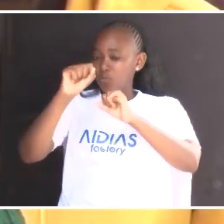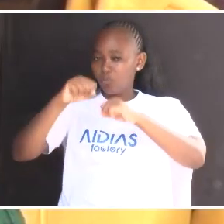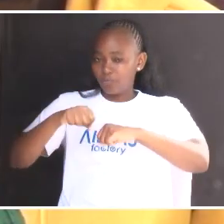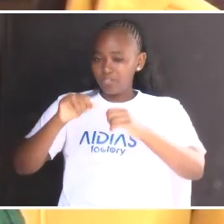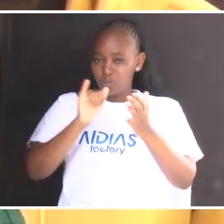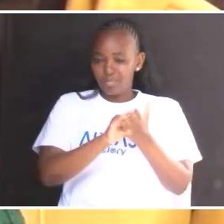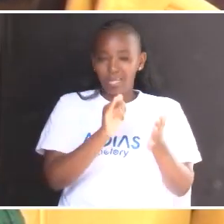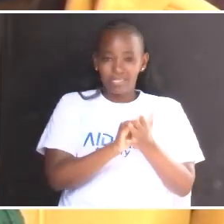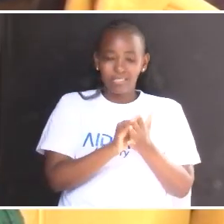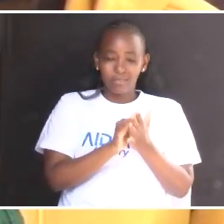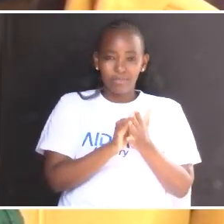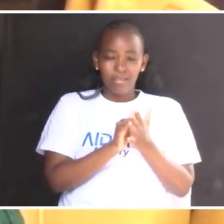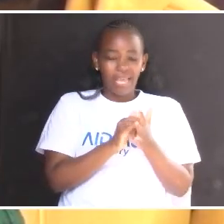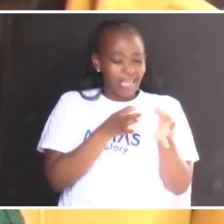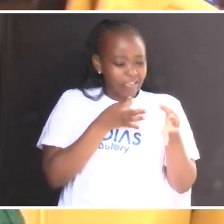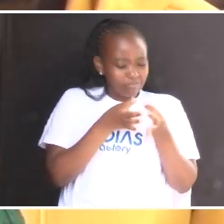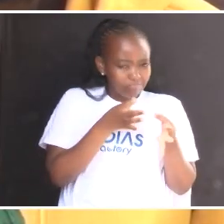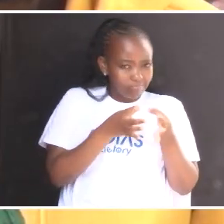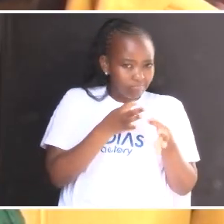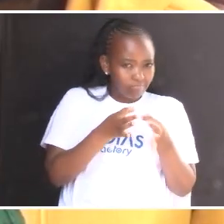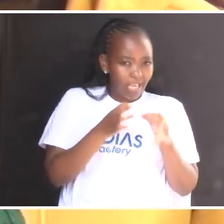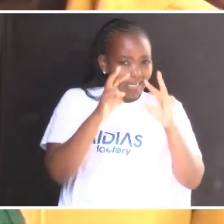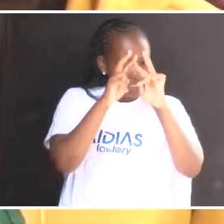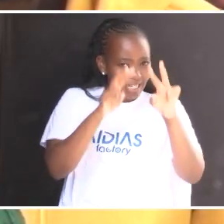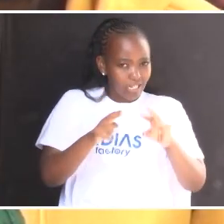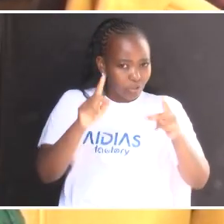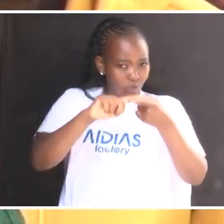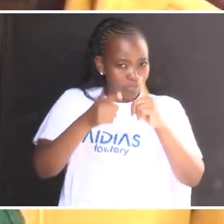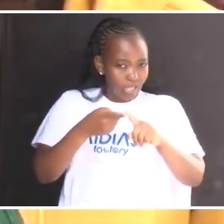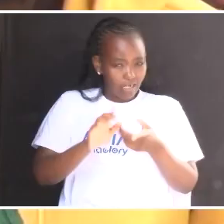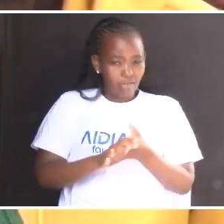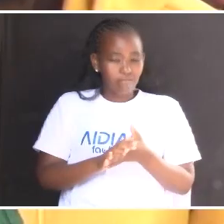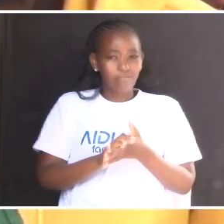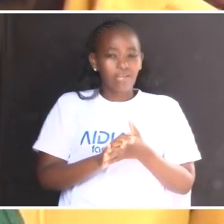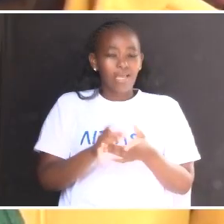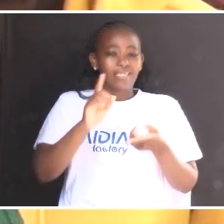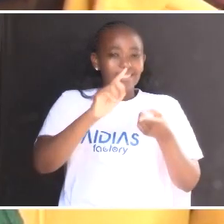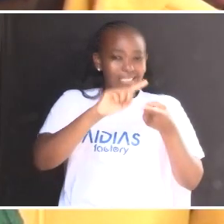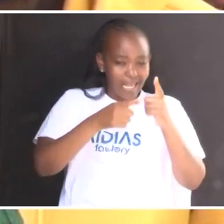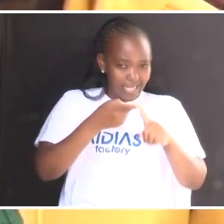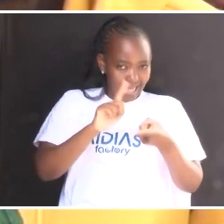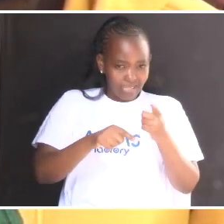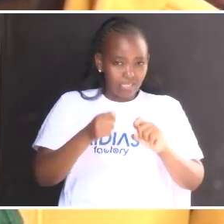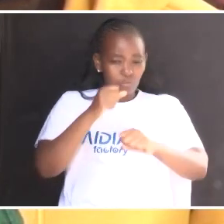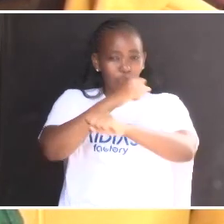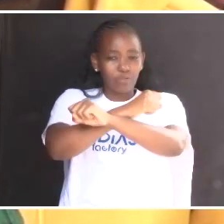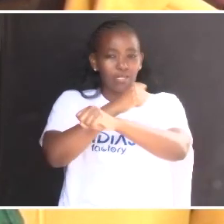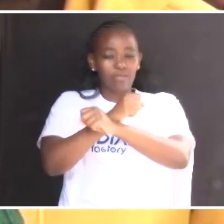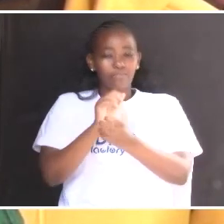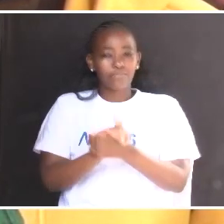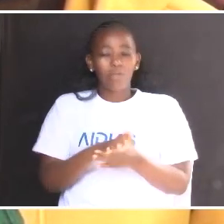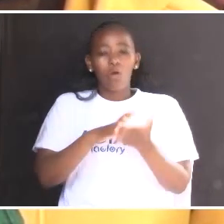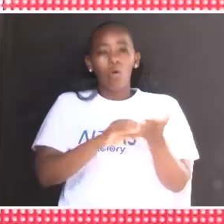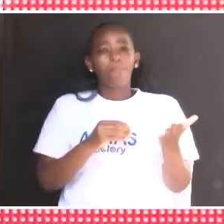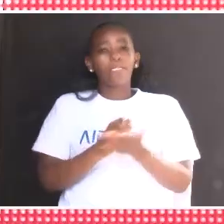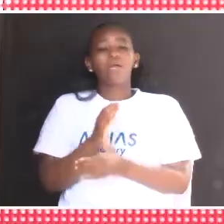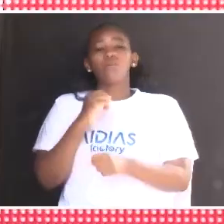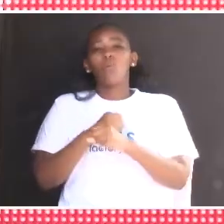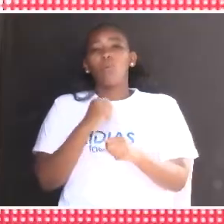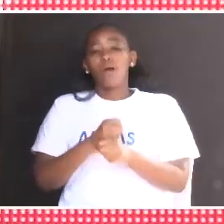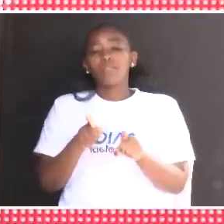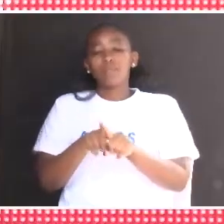that lays down the international standards, the minimum standards that could protect copyright works,